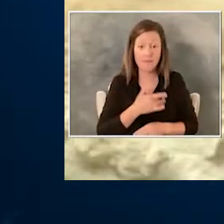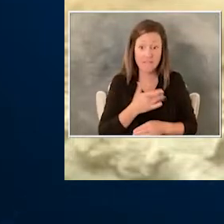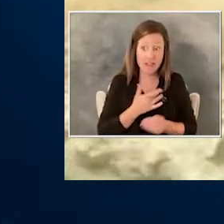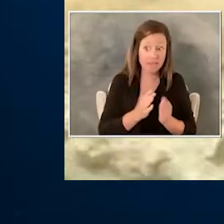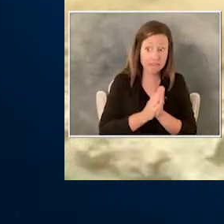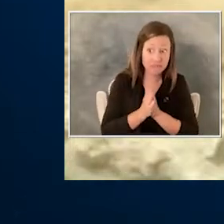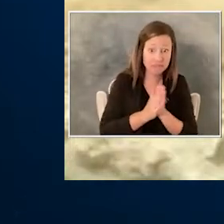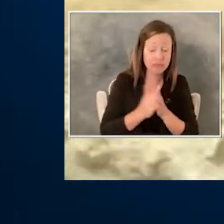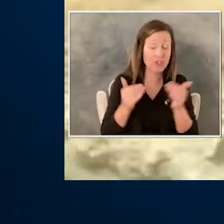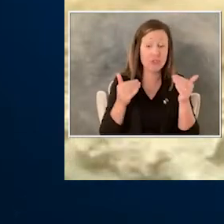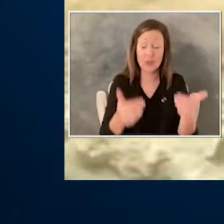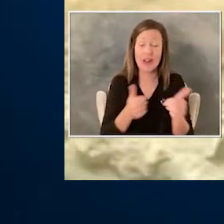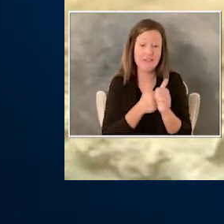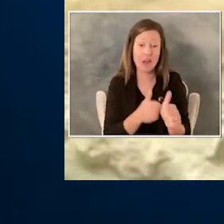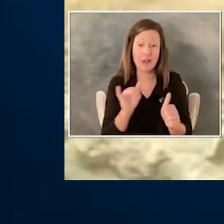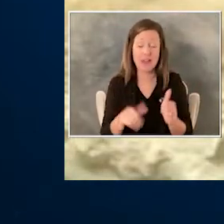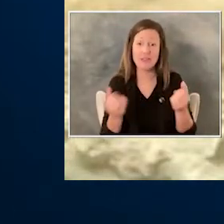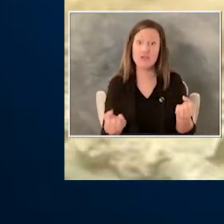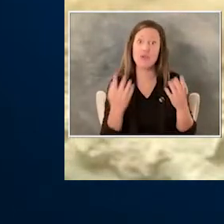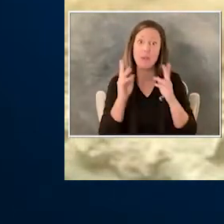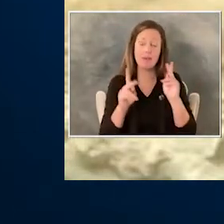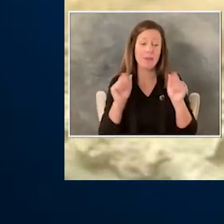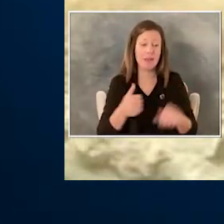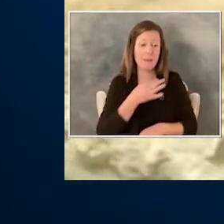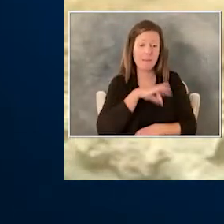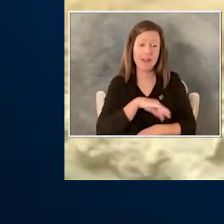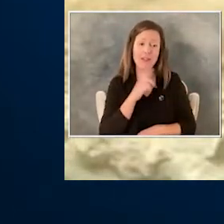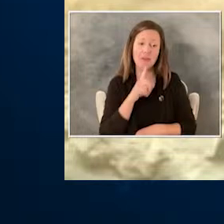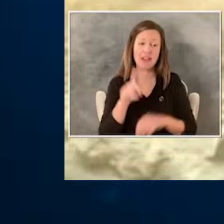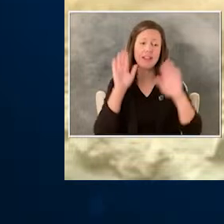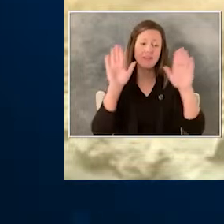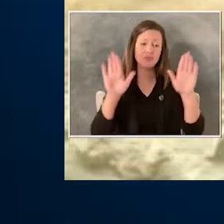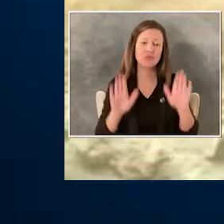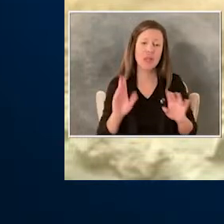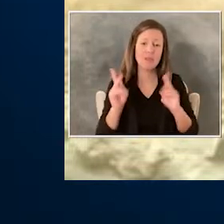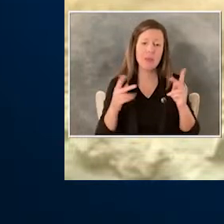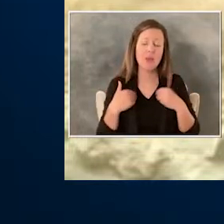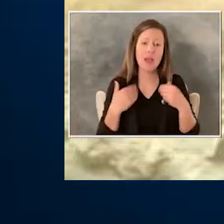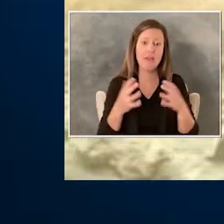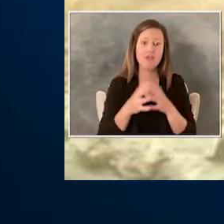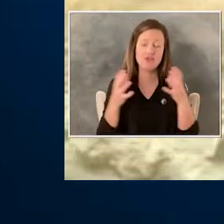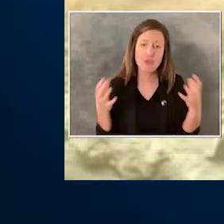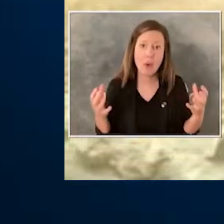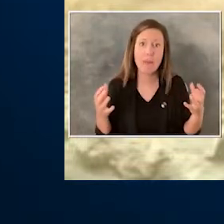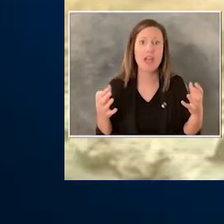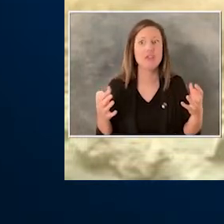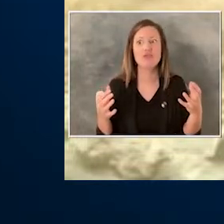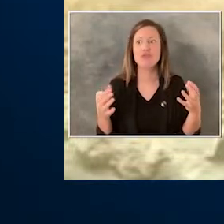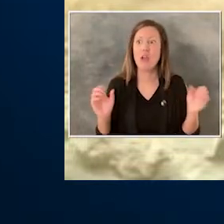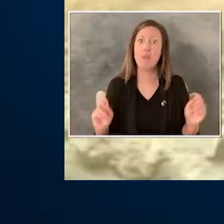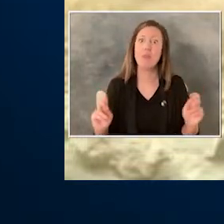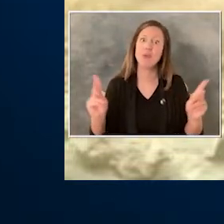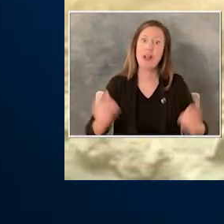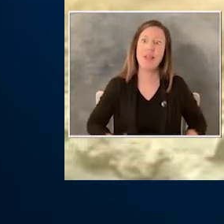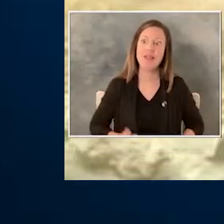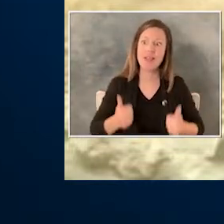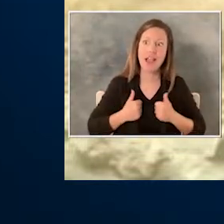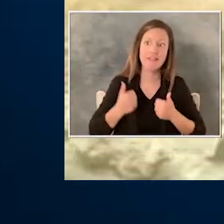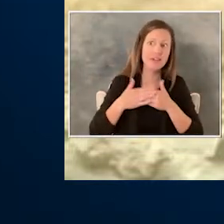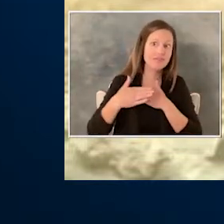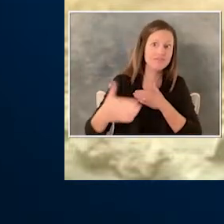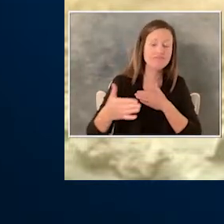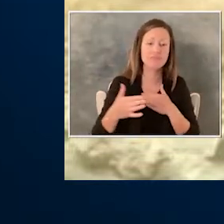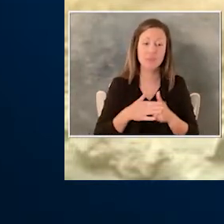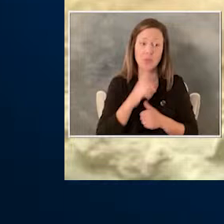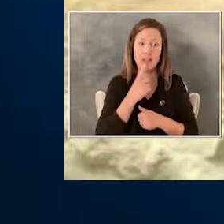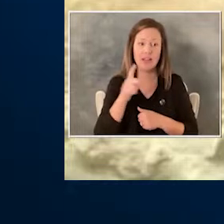follow it up, because so many people can benefit. These great people who have so much ahead of them and so much to live for. We need to